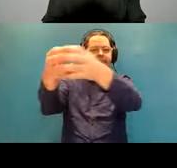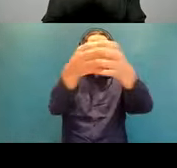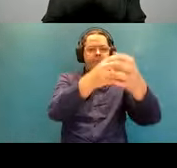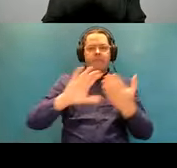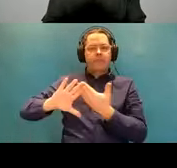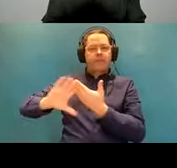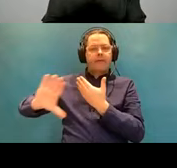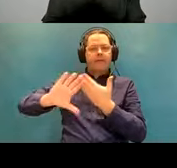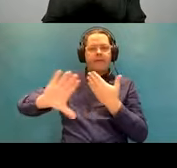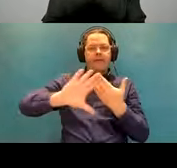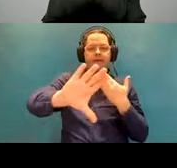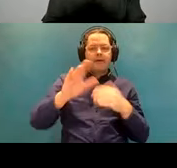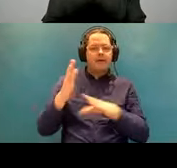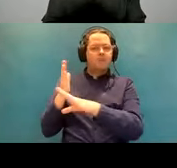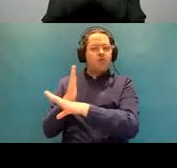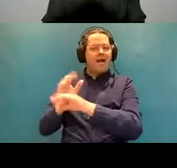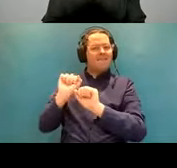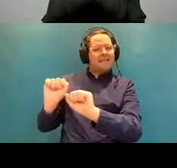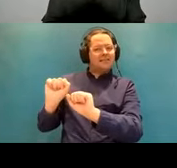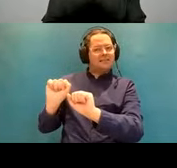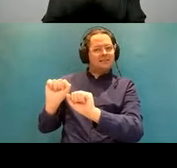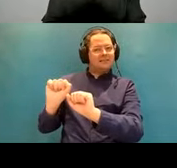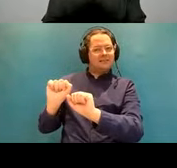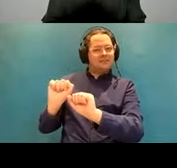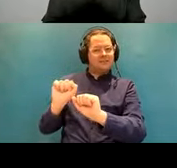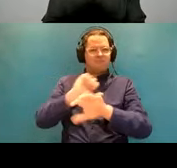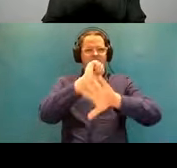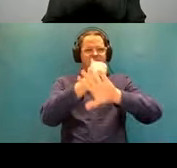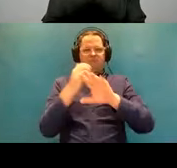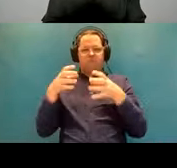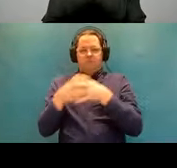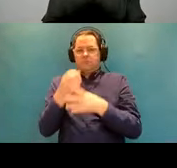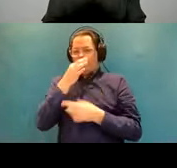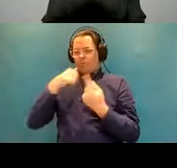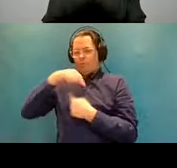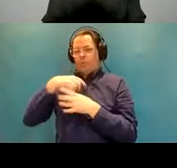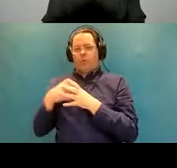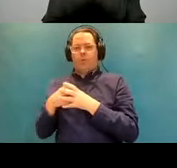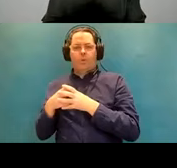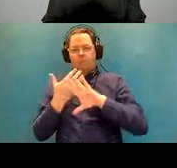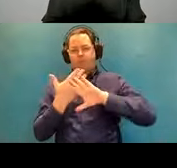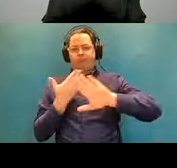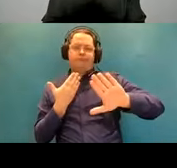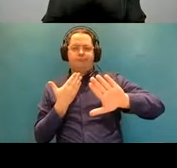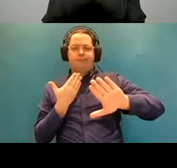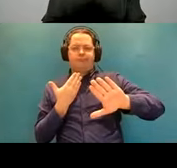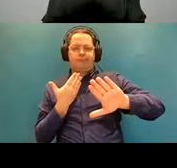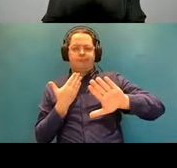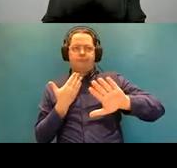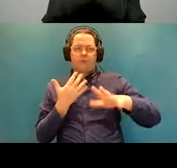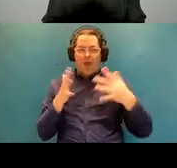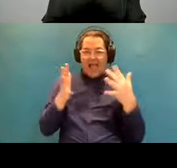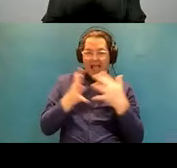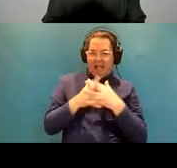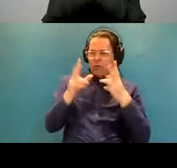more to private settings where they can have smaller and smaller groups to interact with. So how do we actually access those?